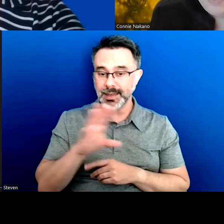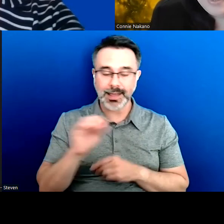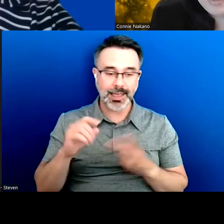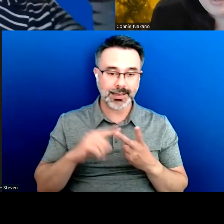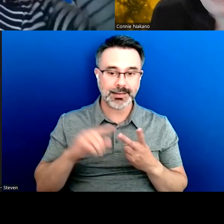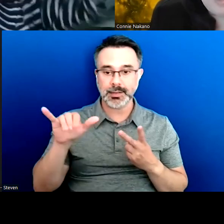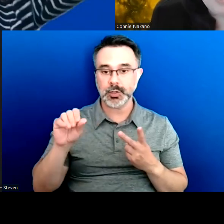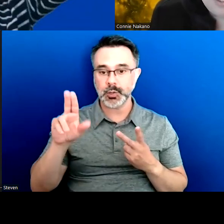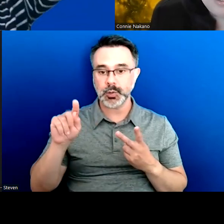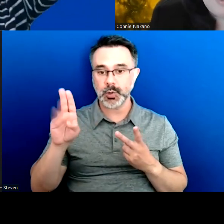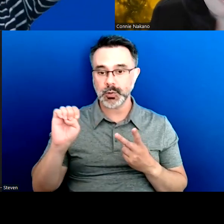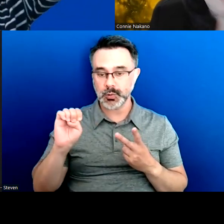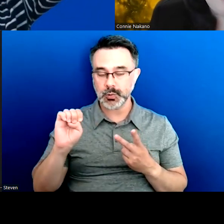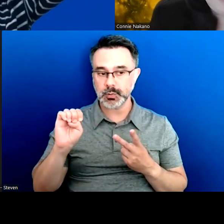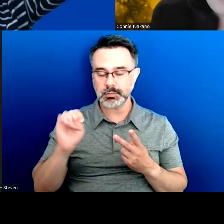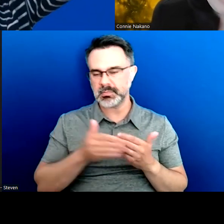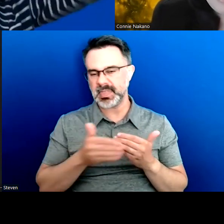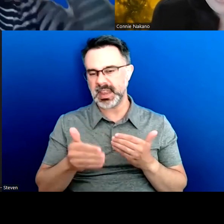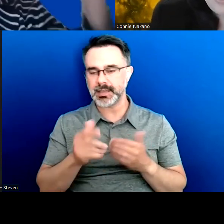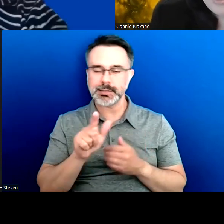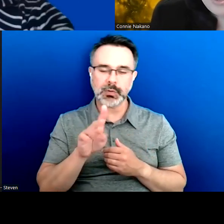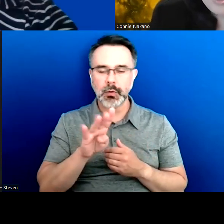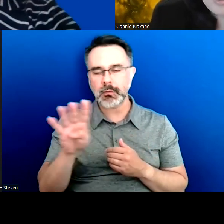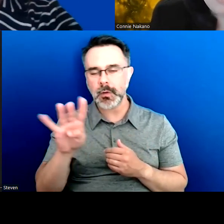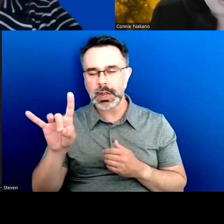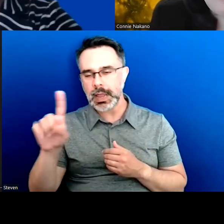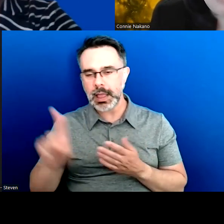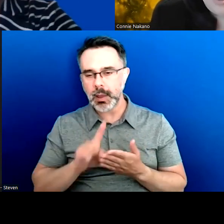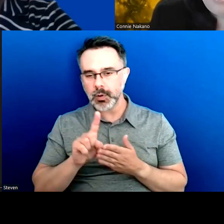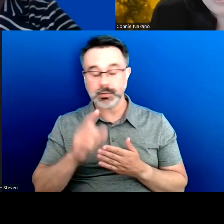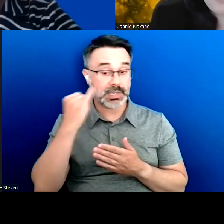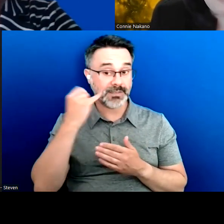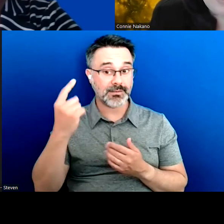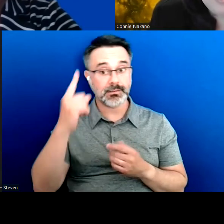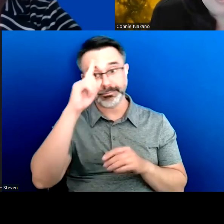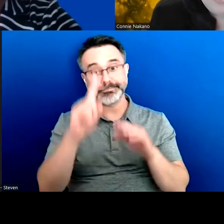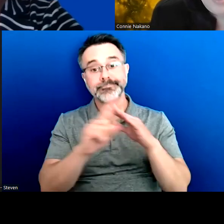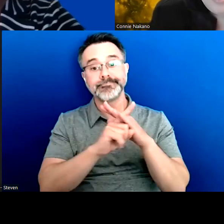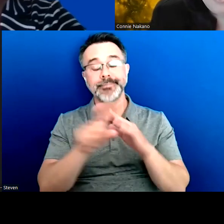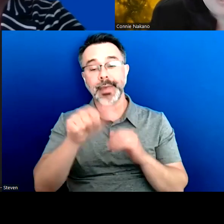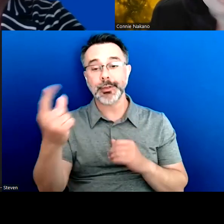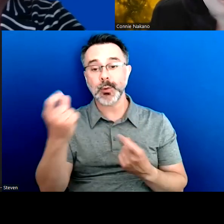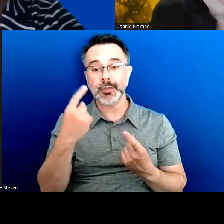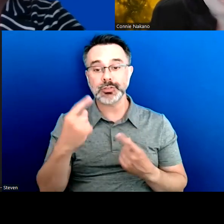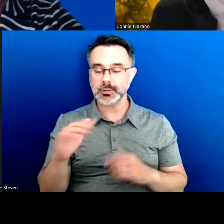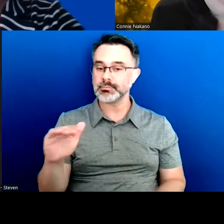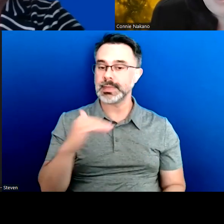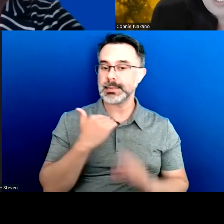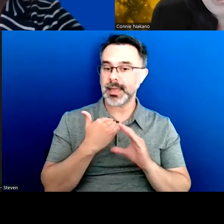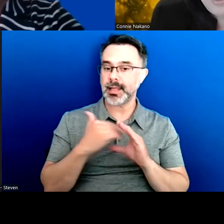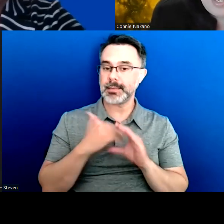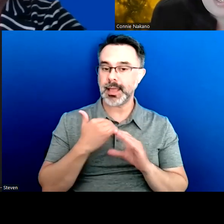48 hours, if not sooner. If you have any additional questions that you think of, you can always feel free to send it to us. Send